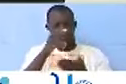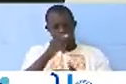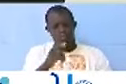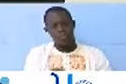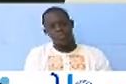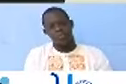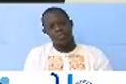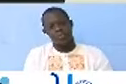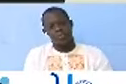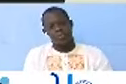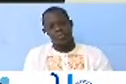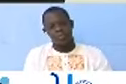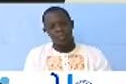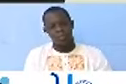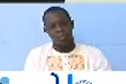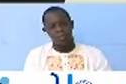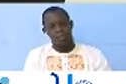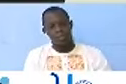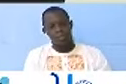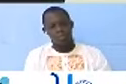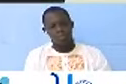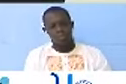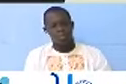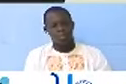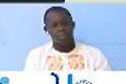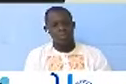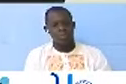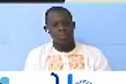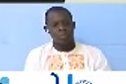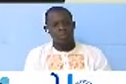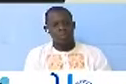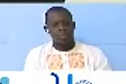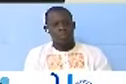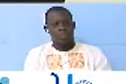puru yeto nyafo bar hanin ka bi mbamurun kanna raf ko tege ka sey kam.